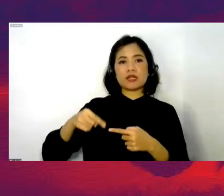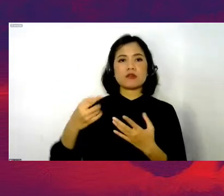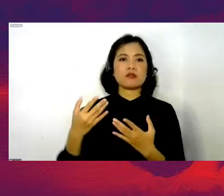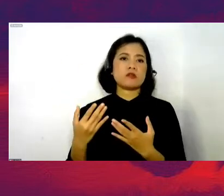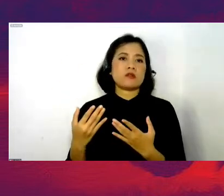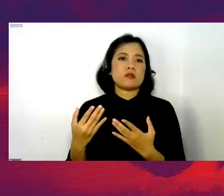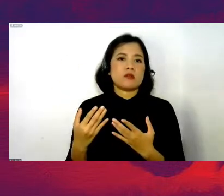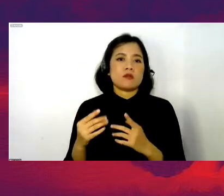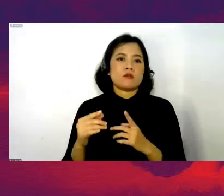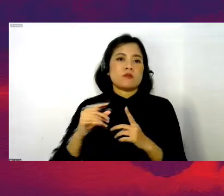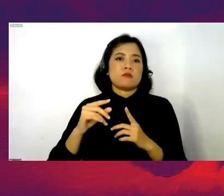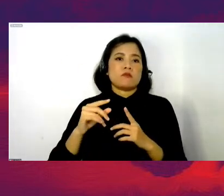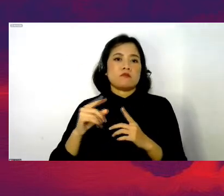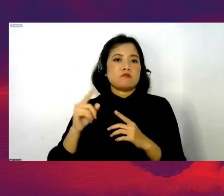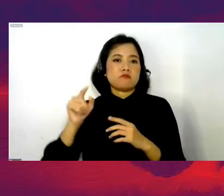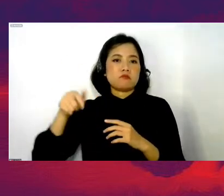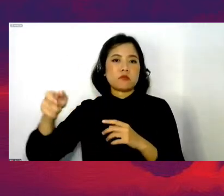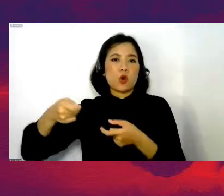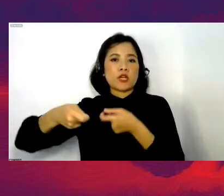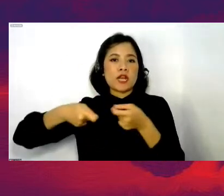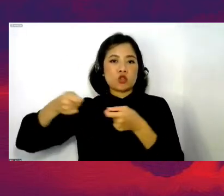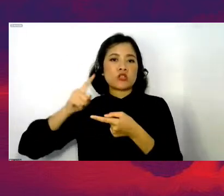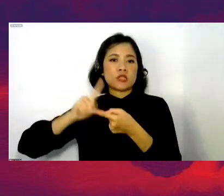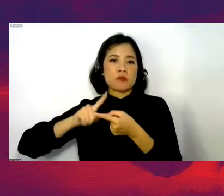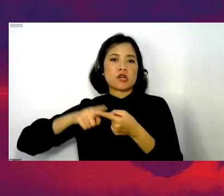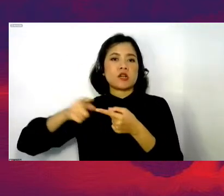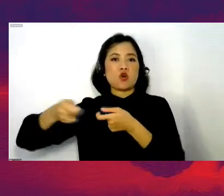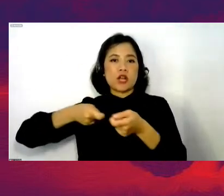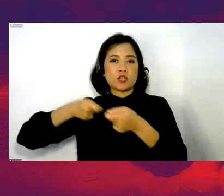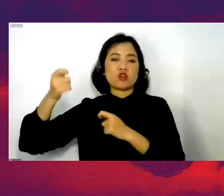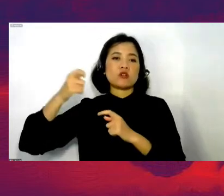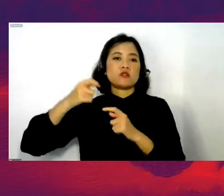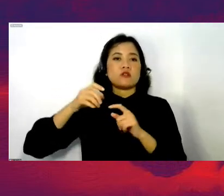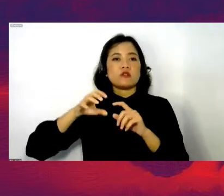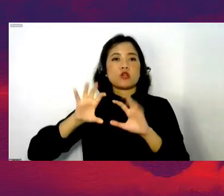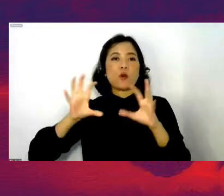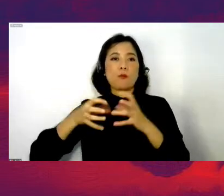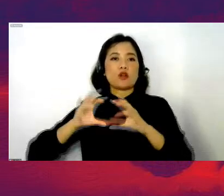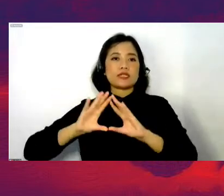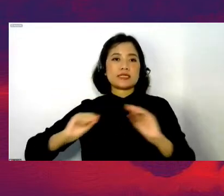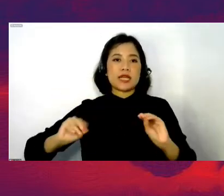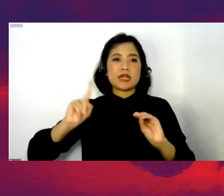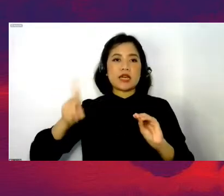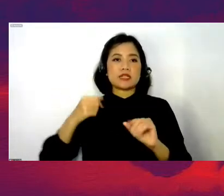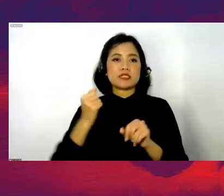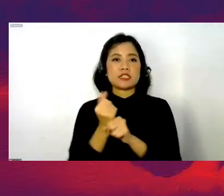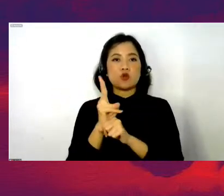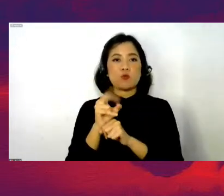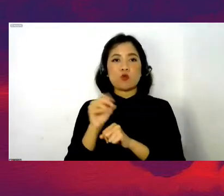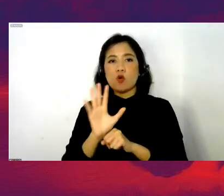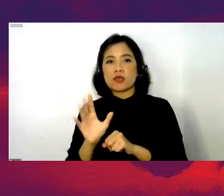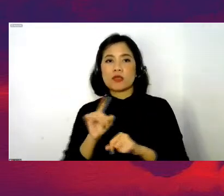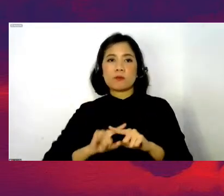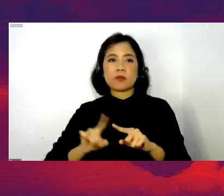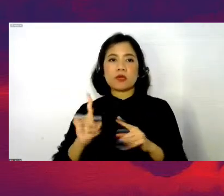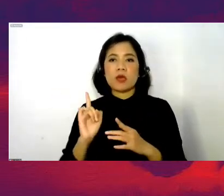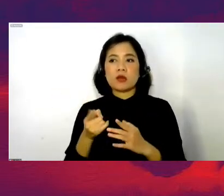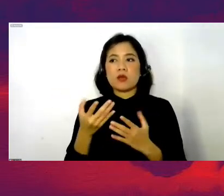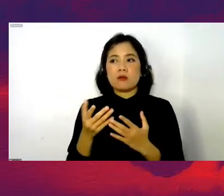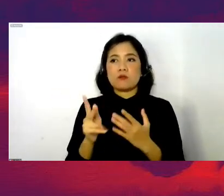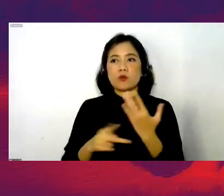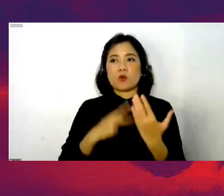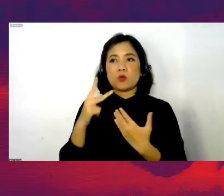also from the empire, that's great. Next, I think the government realized it's not exactly corollary